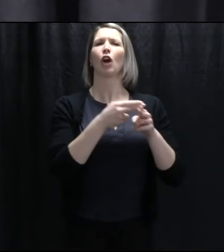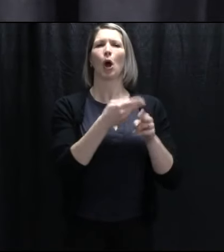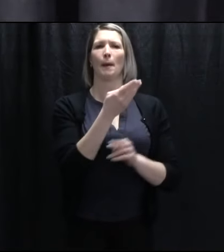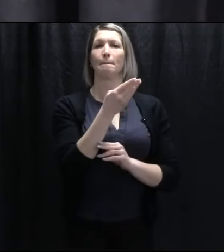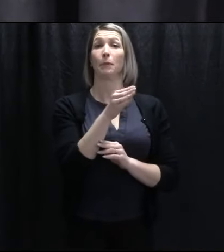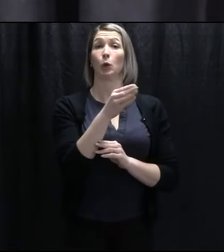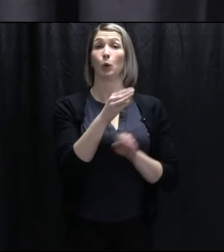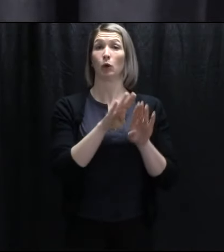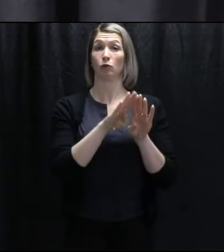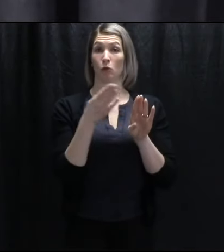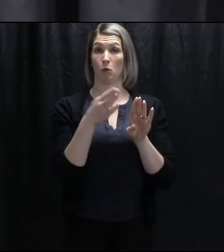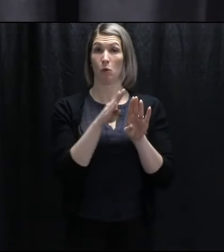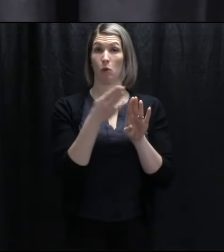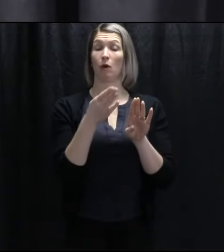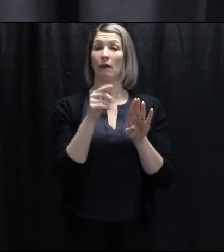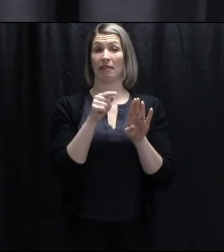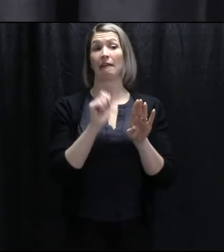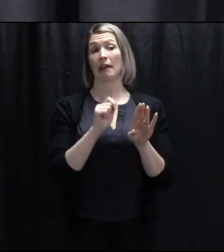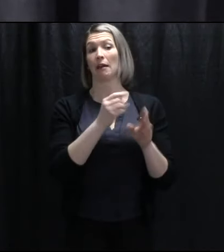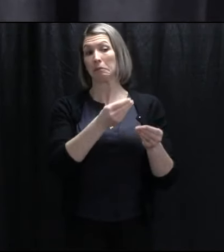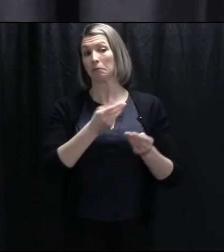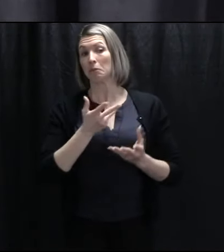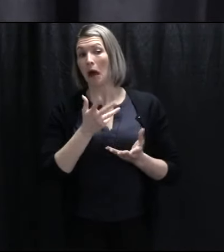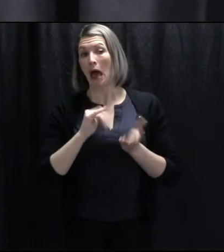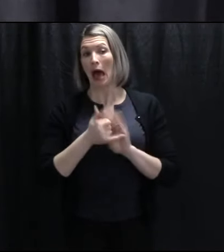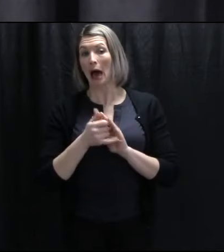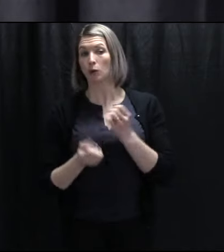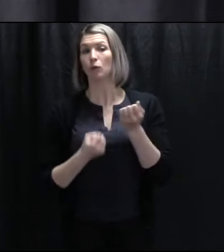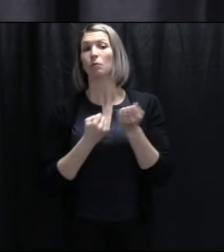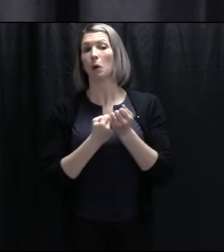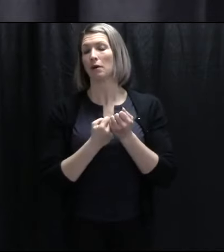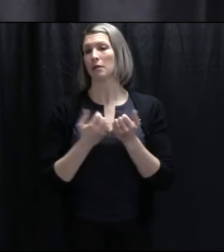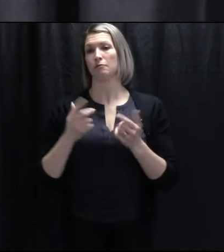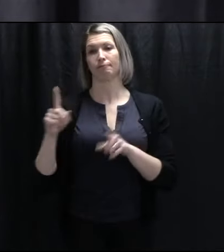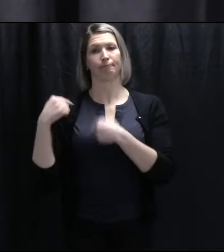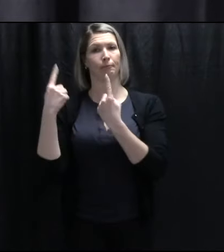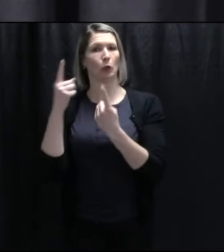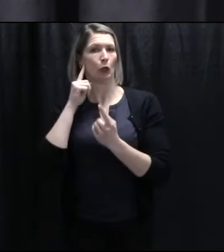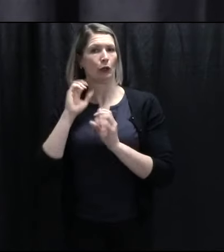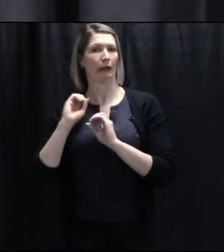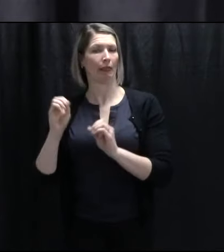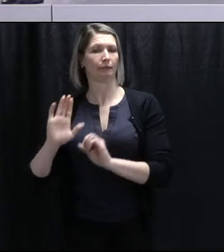yet I have not heard from them during this particular pandemic.